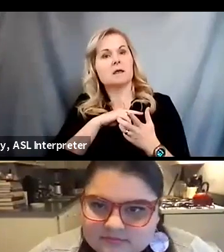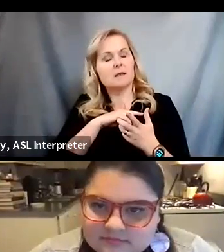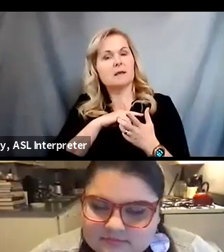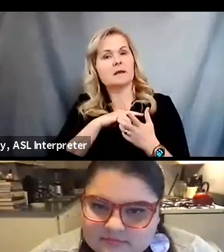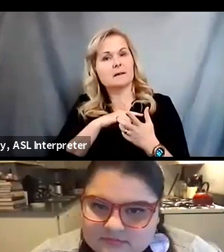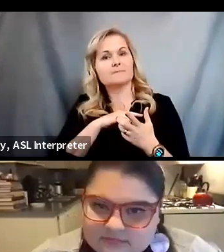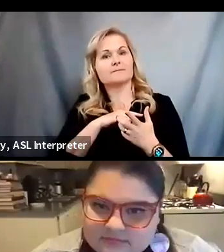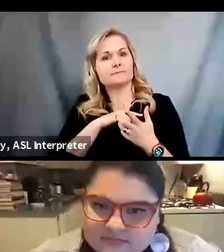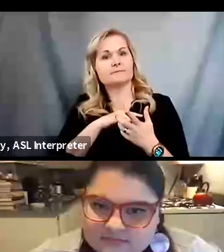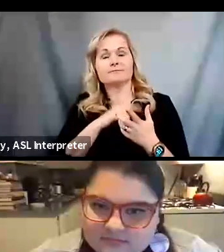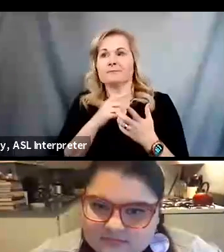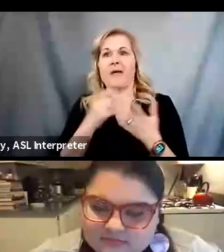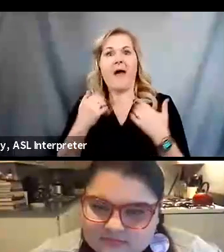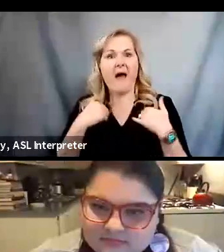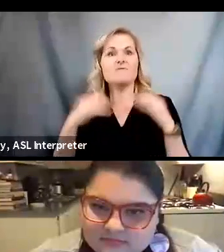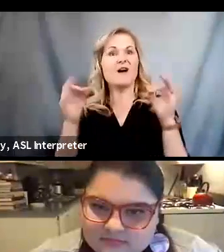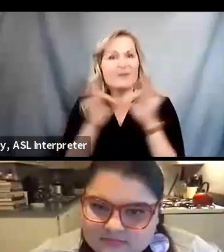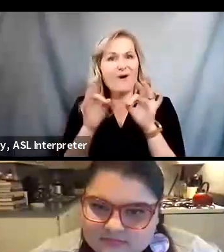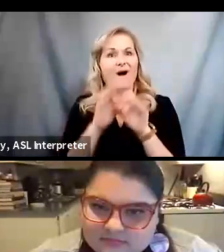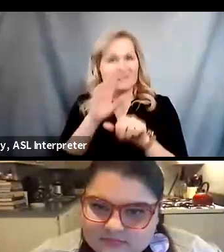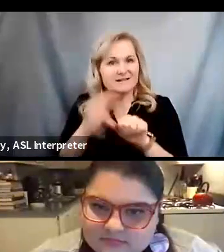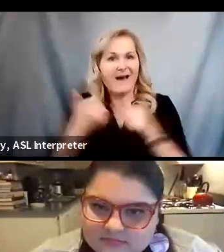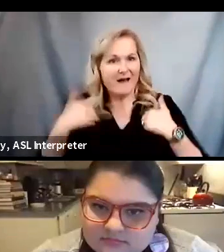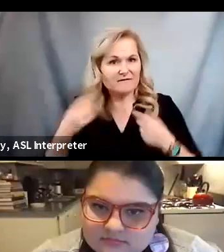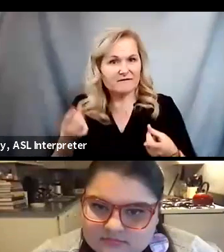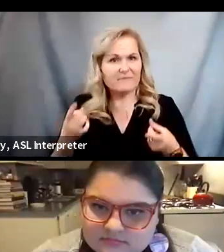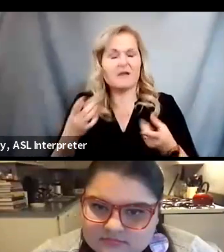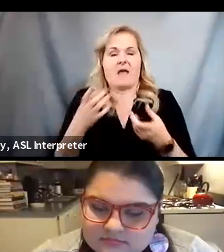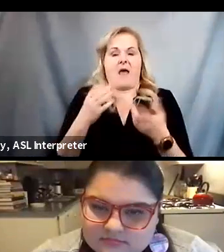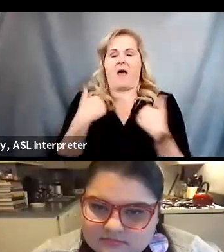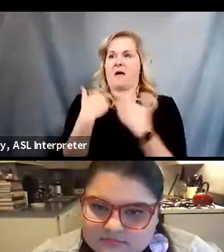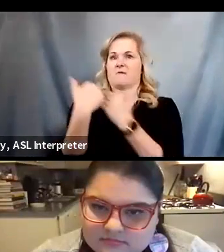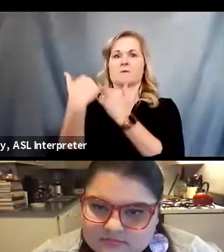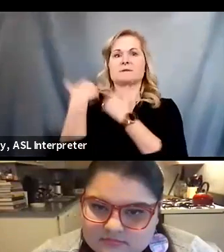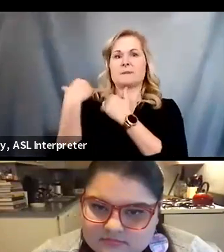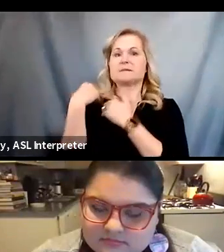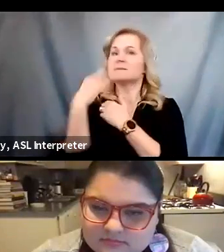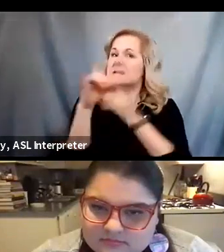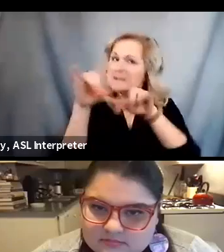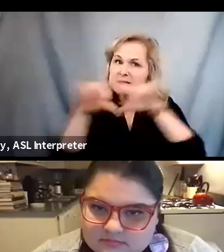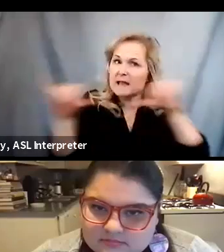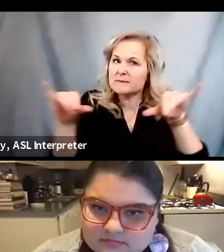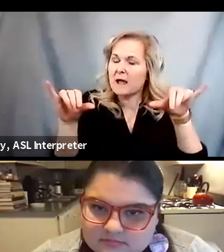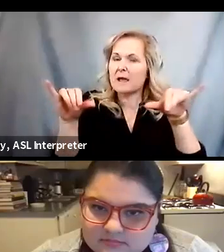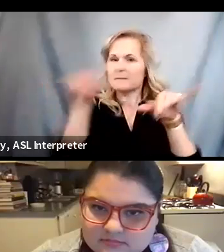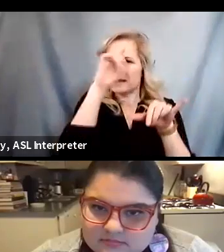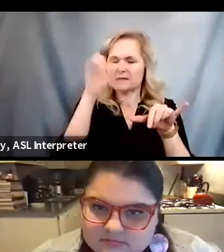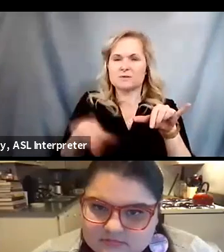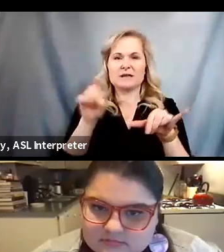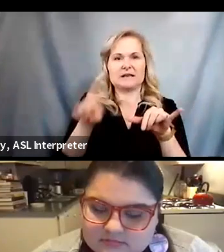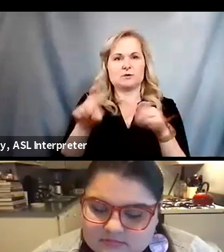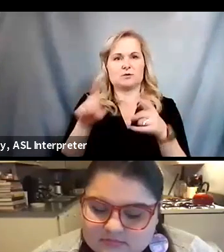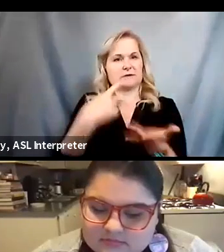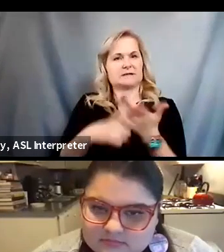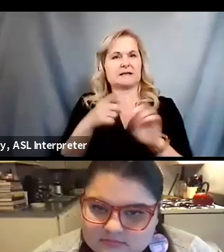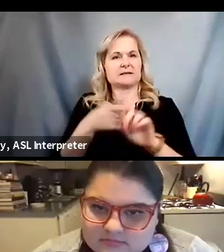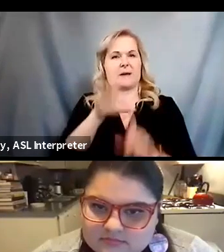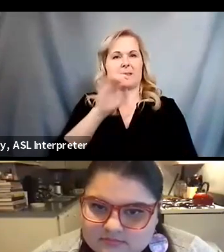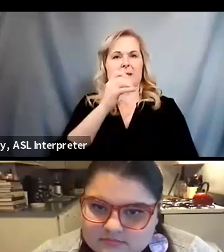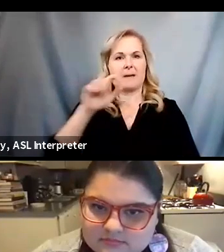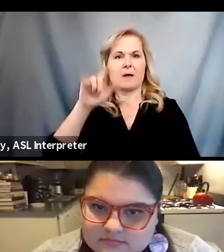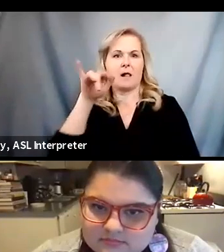there is a cost to that, or there is a responsibility to that, because let's get out of the capitalist framework, right?